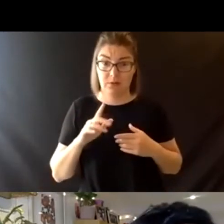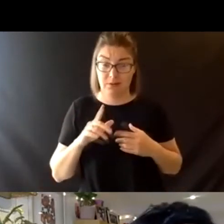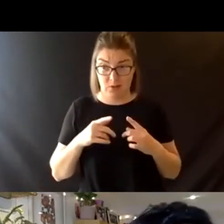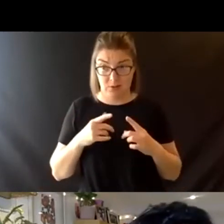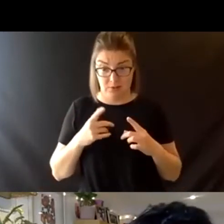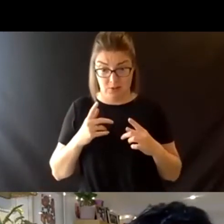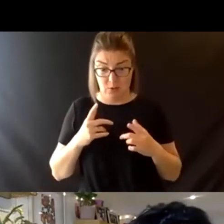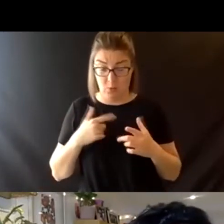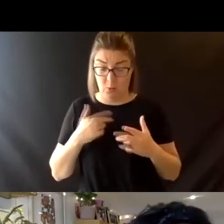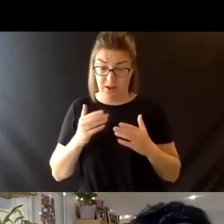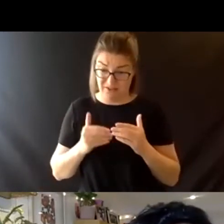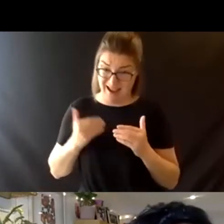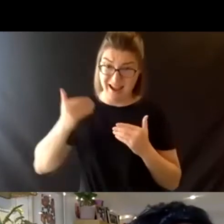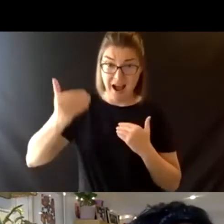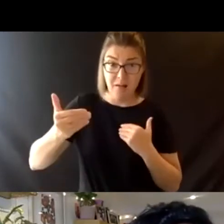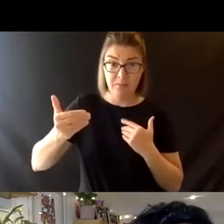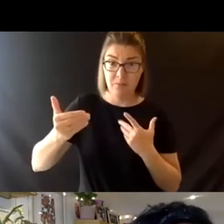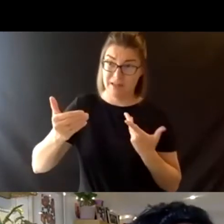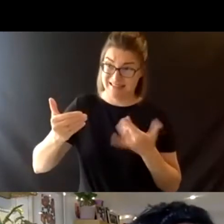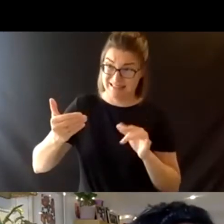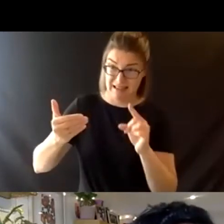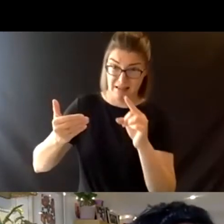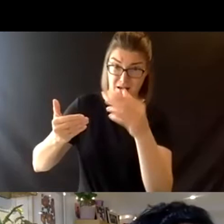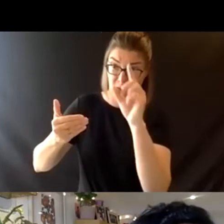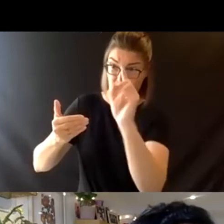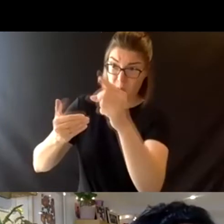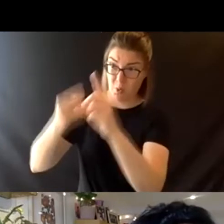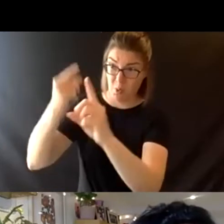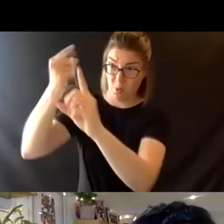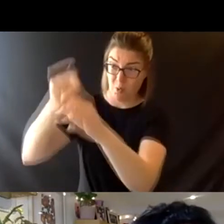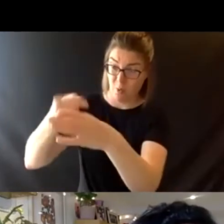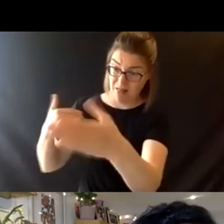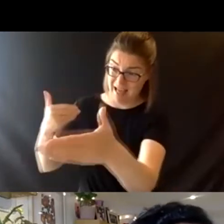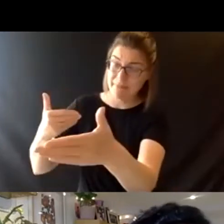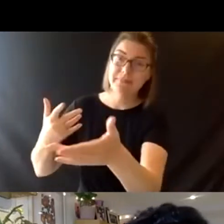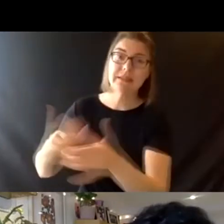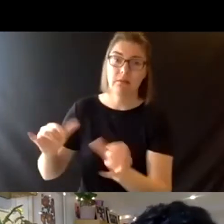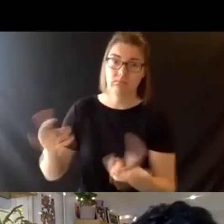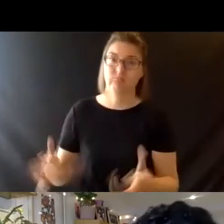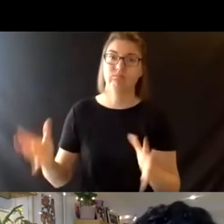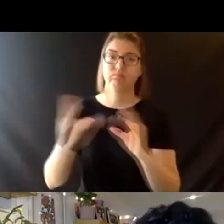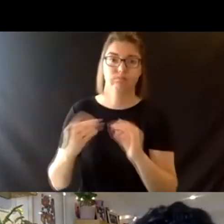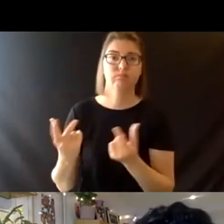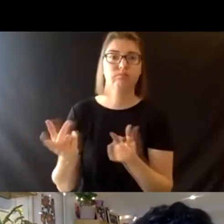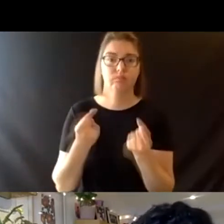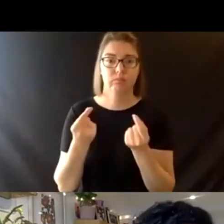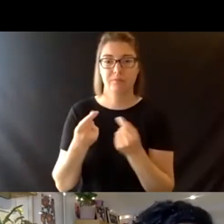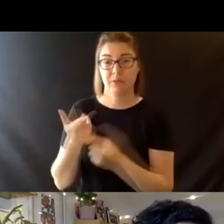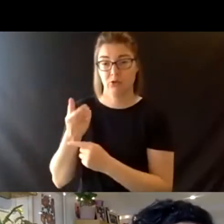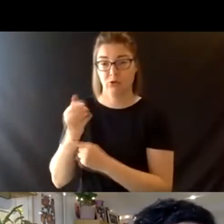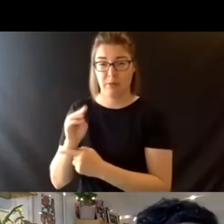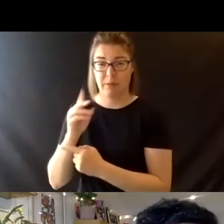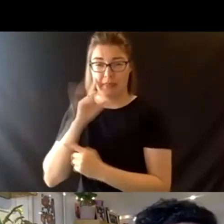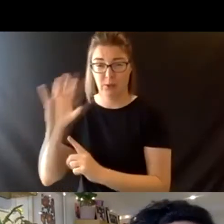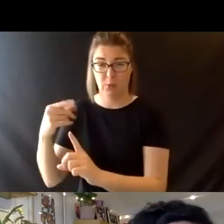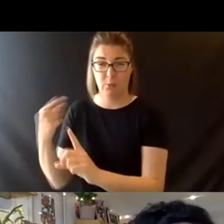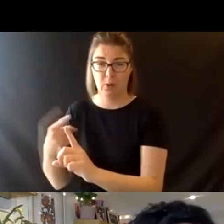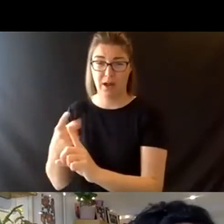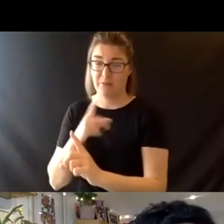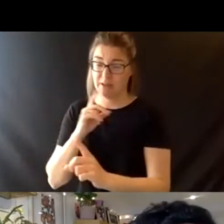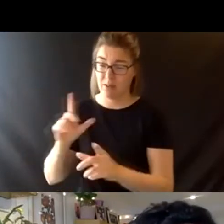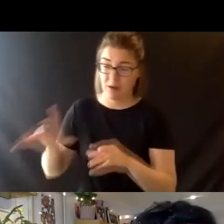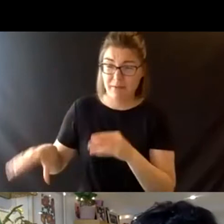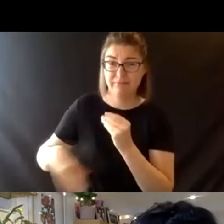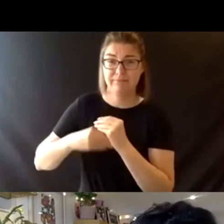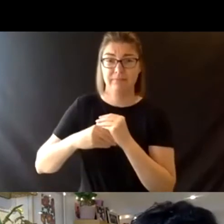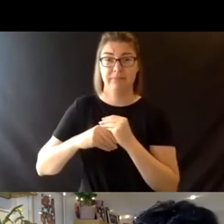We've come so far, but I think even, you know, to hit the point home, Graham, that you were bringing up,